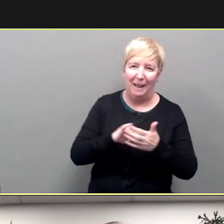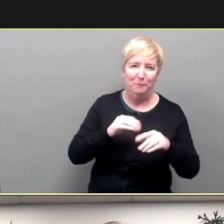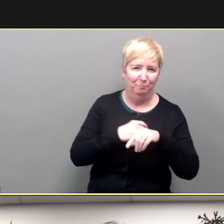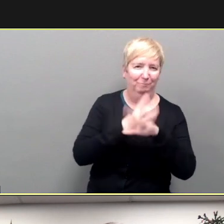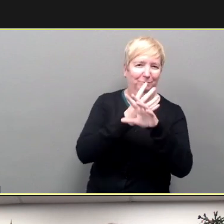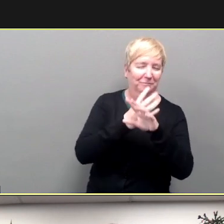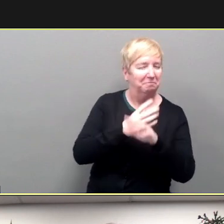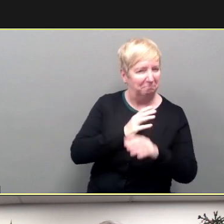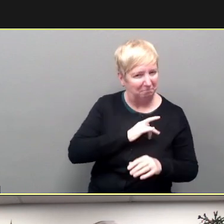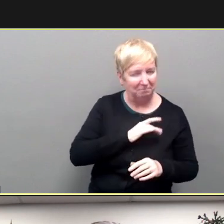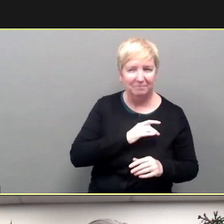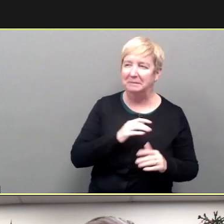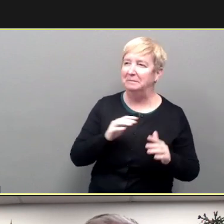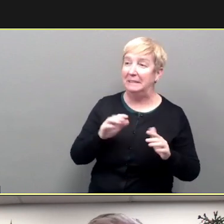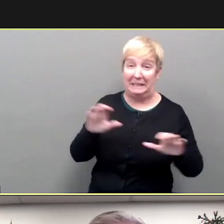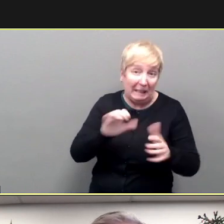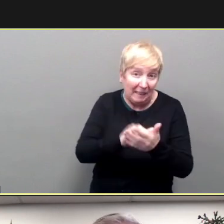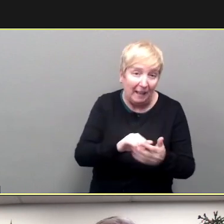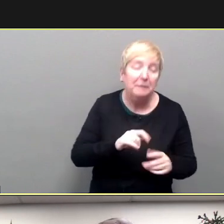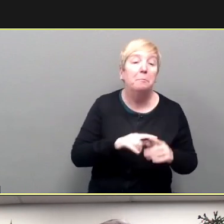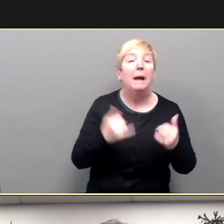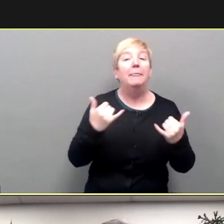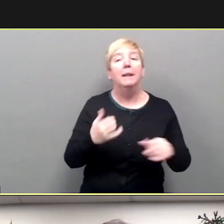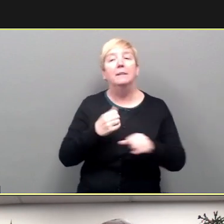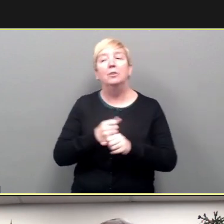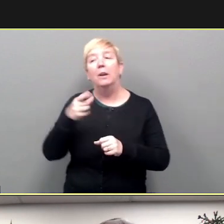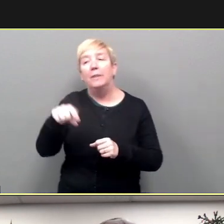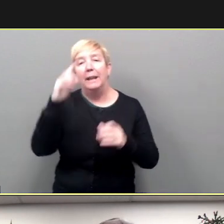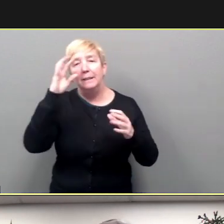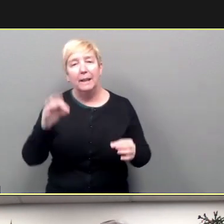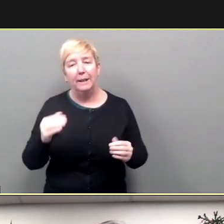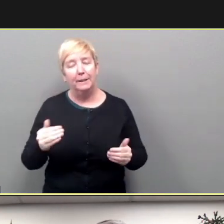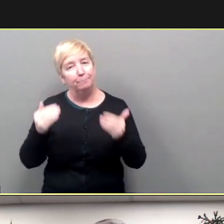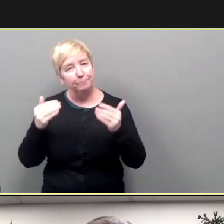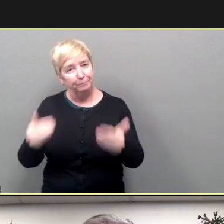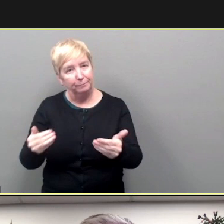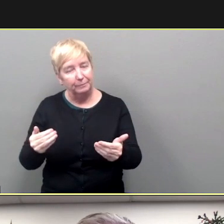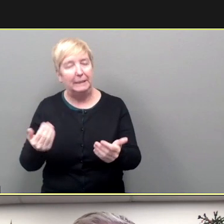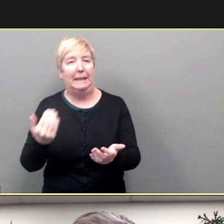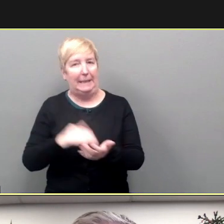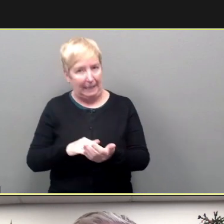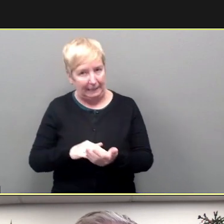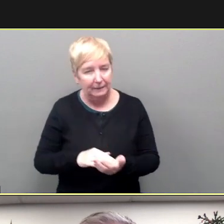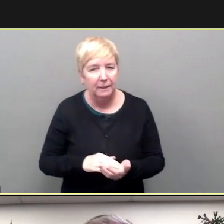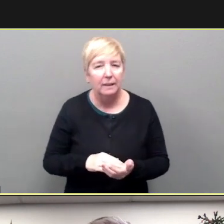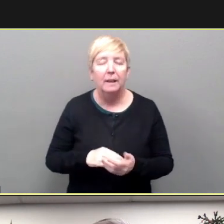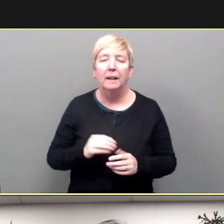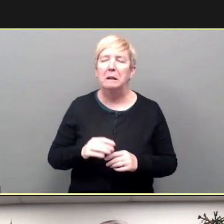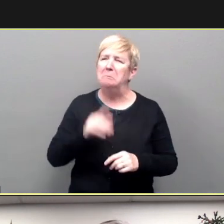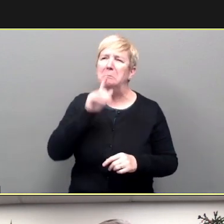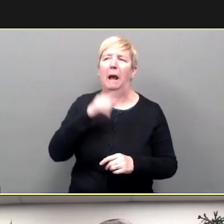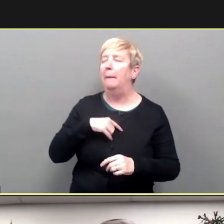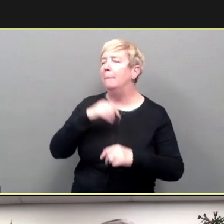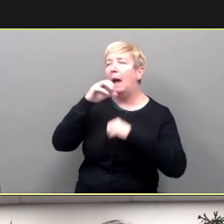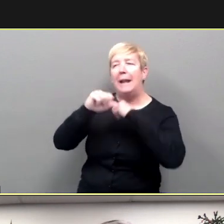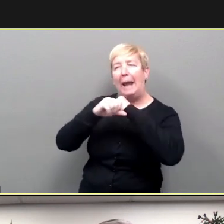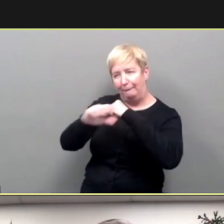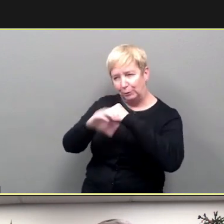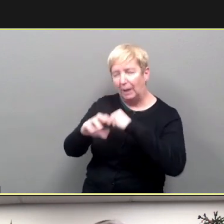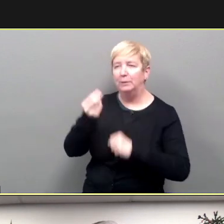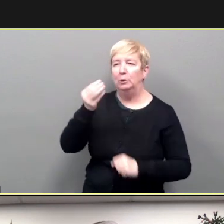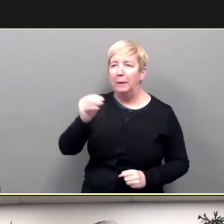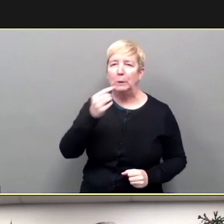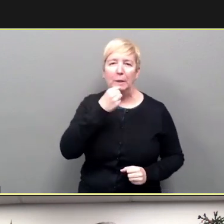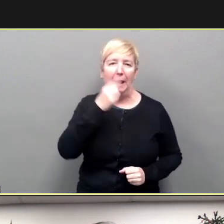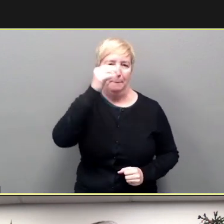And so this year they decided to do it again. And again, this is not necessarily an advertisement for the New Mexico Gay